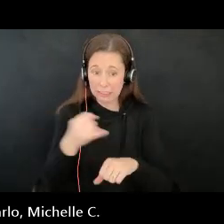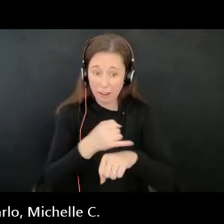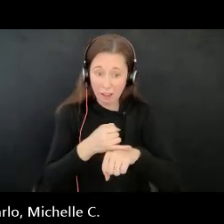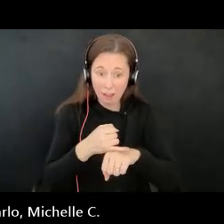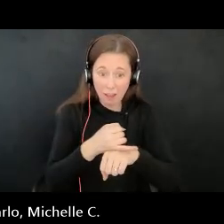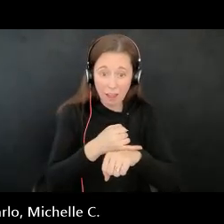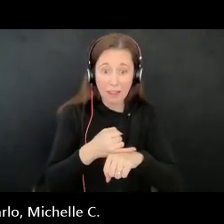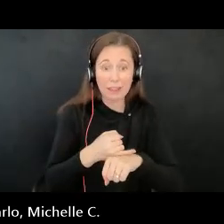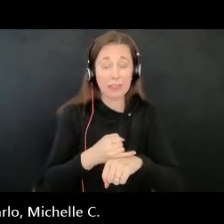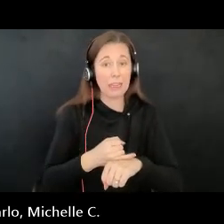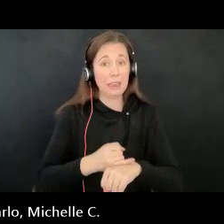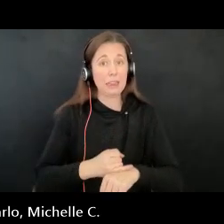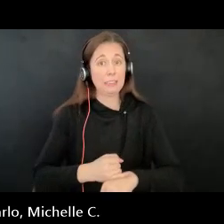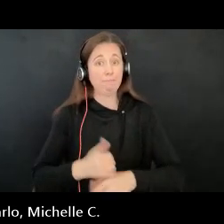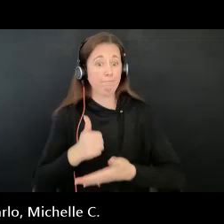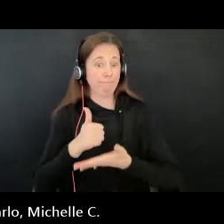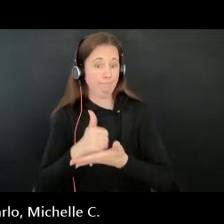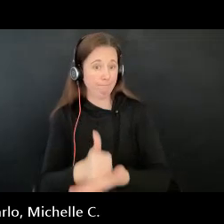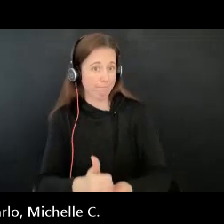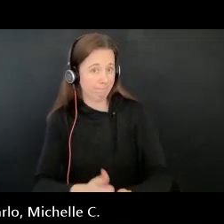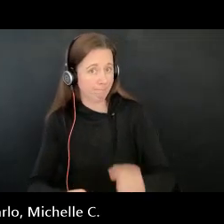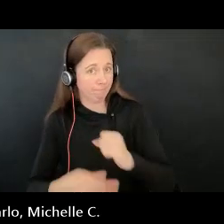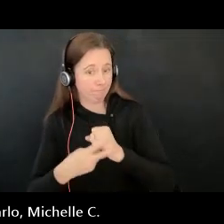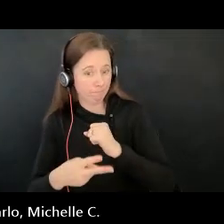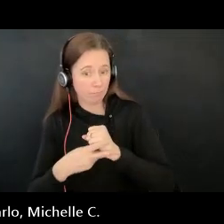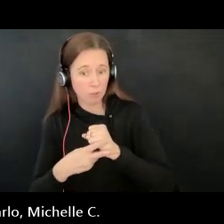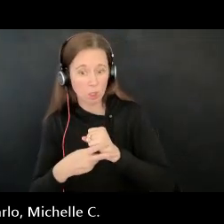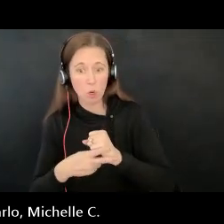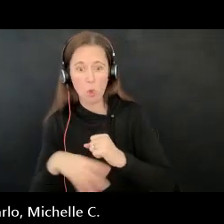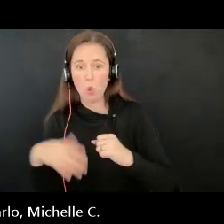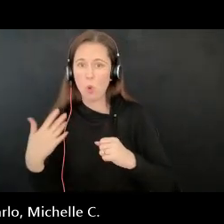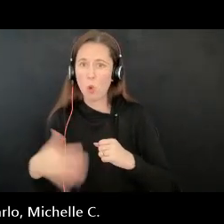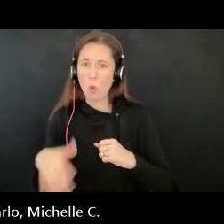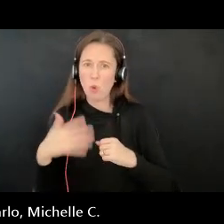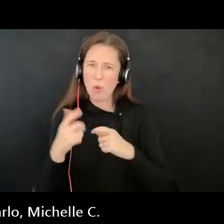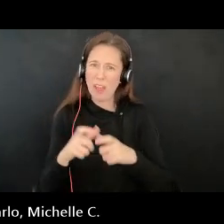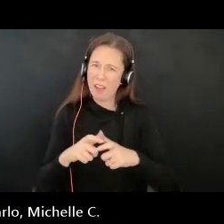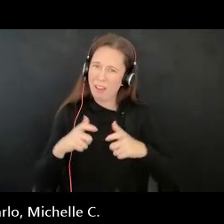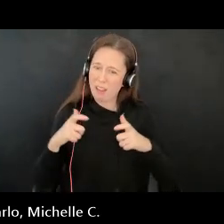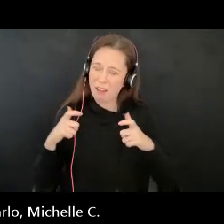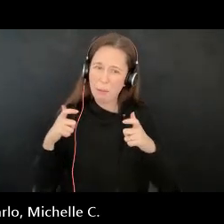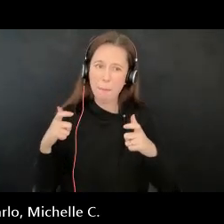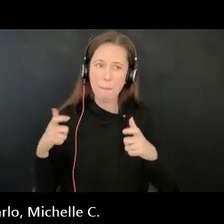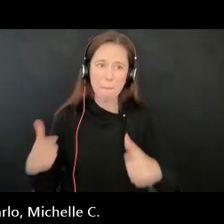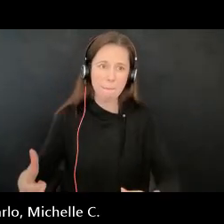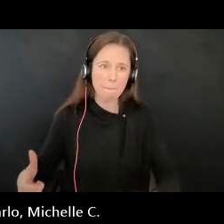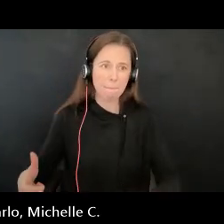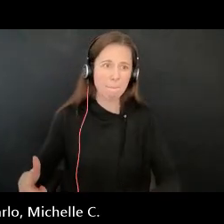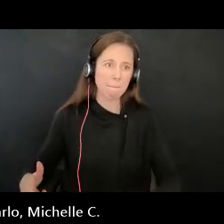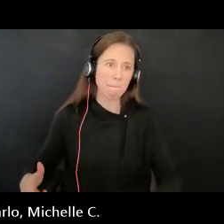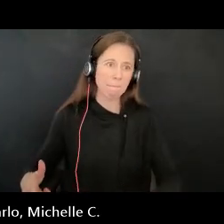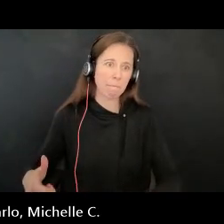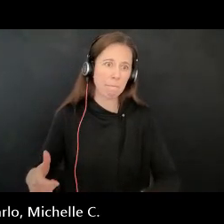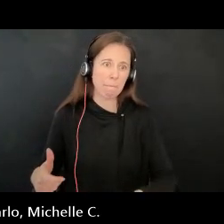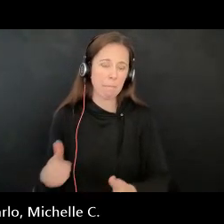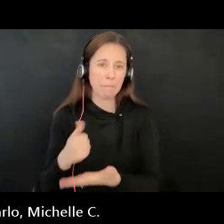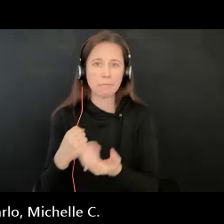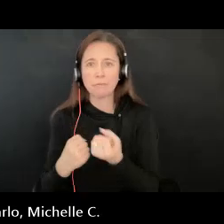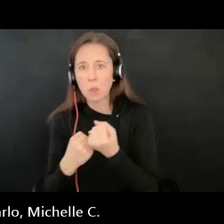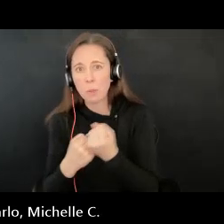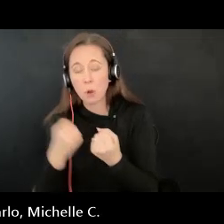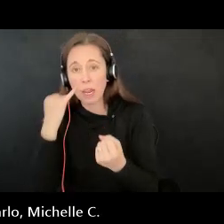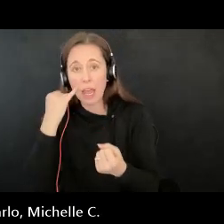Virginia on the Atlantic side, and they serve as this huge buffer in the event of hurricanes and